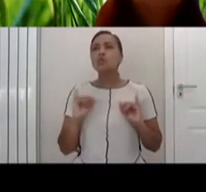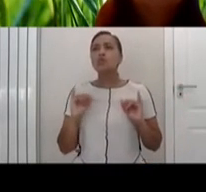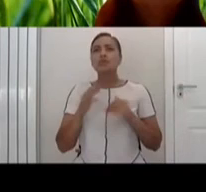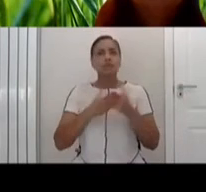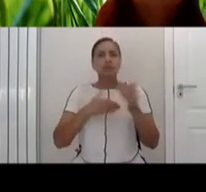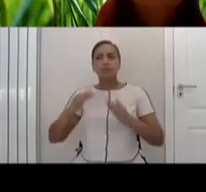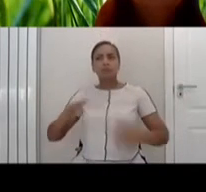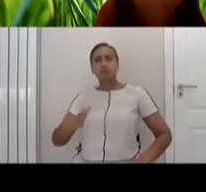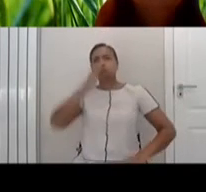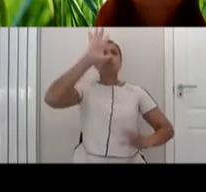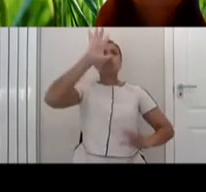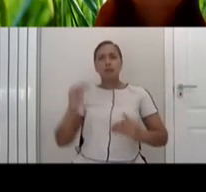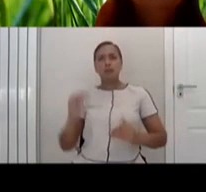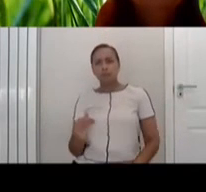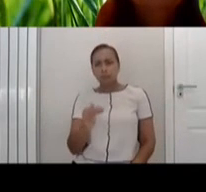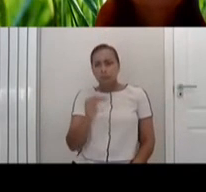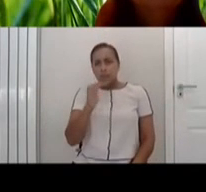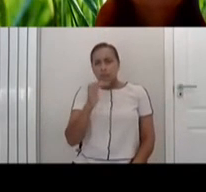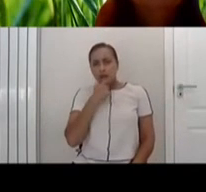level.